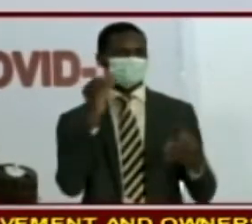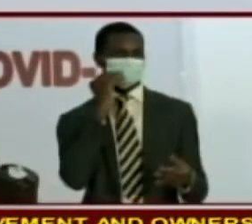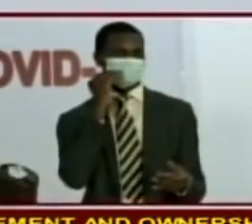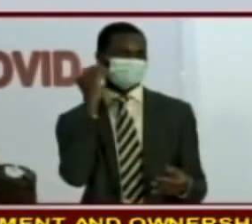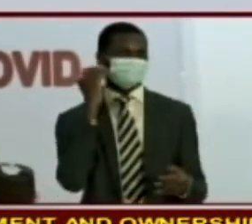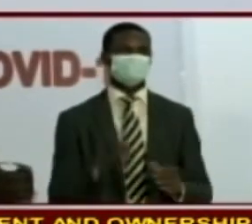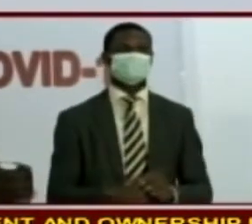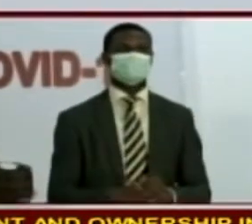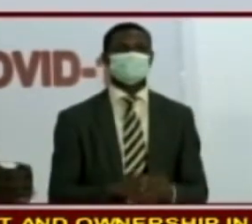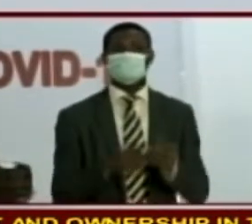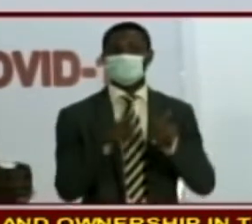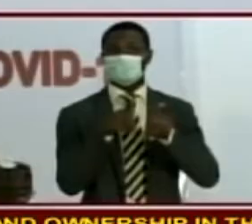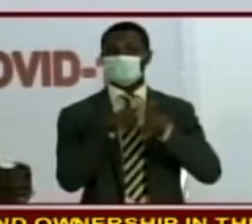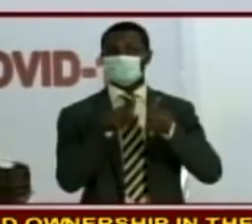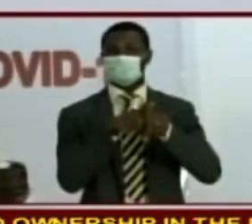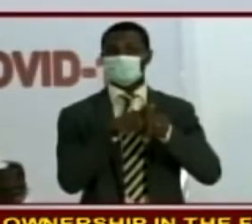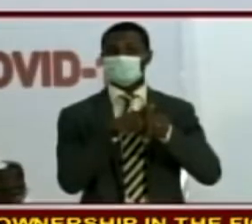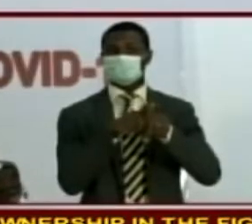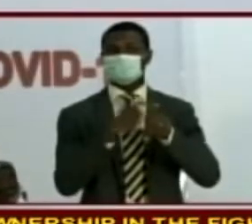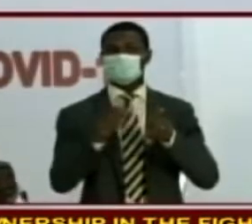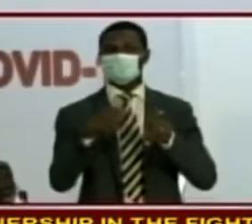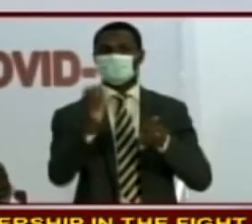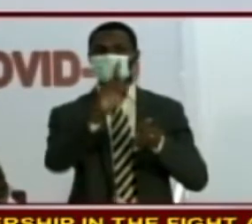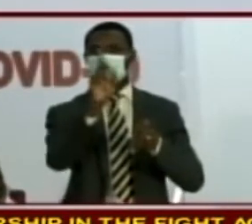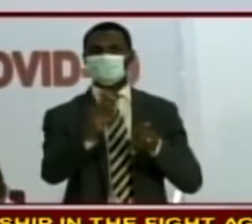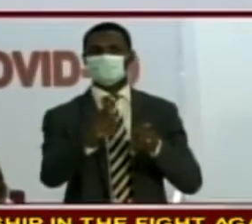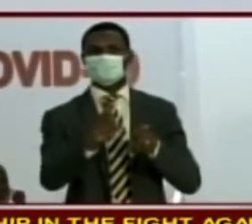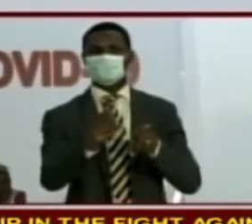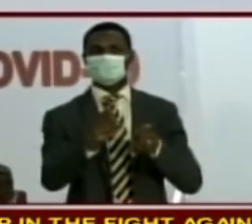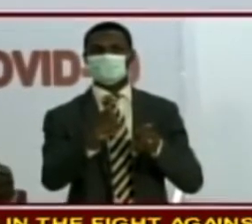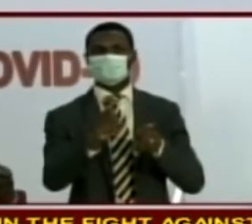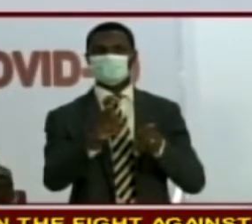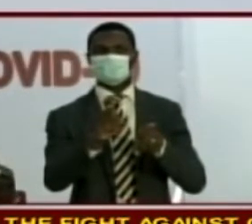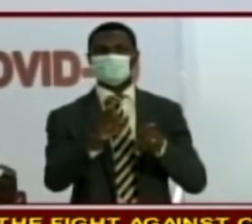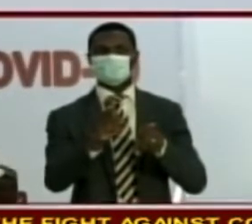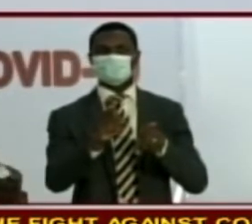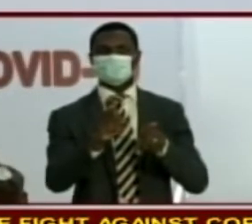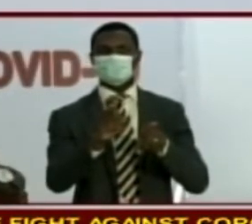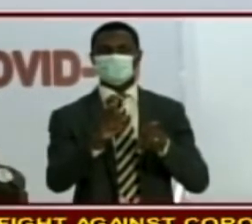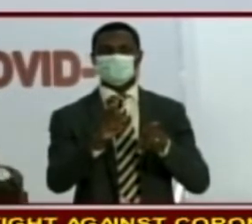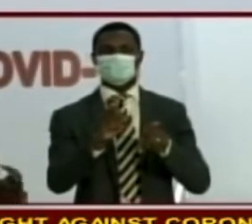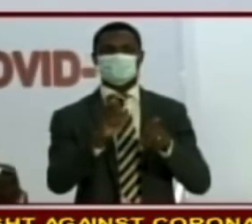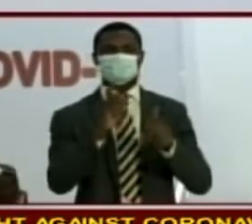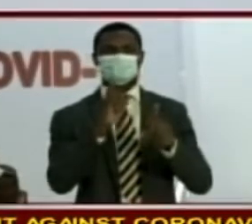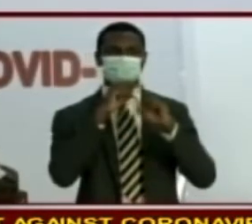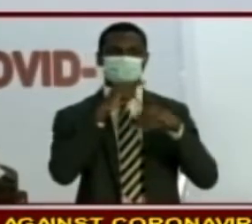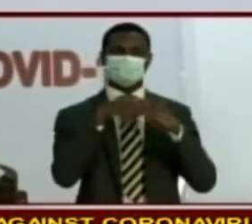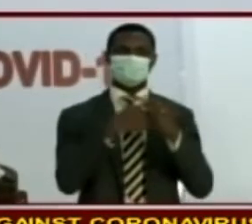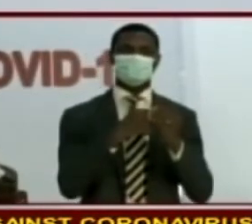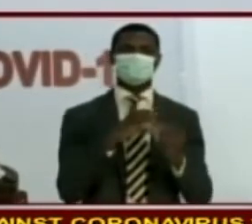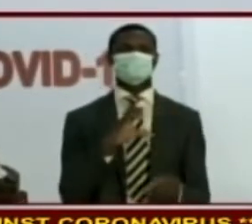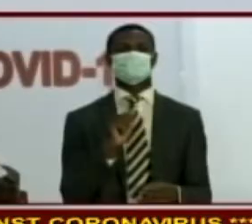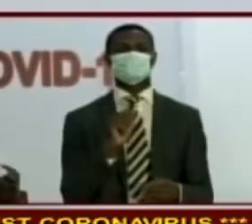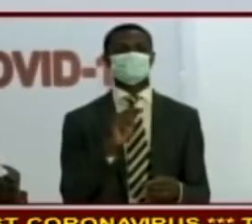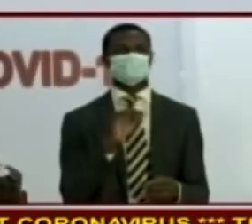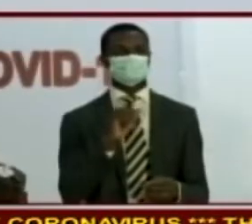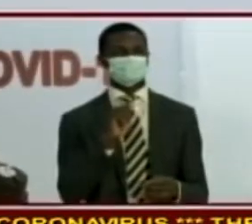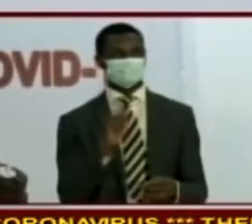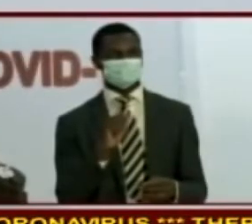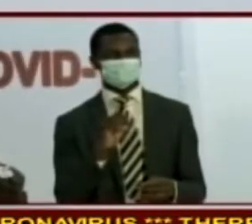Then also the other question was about the Canadian evacuees and Air